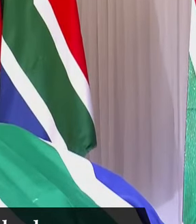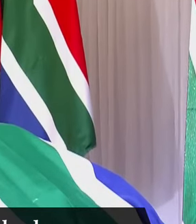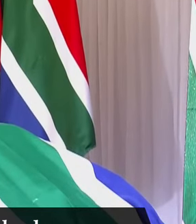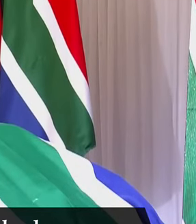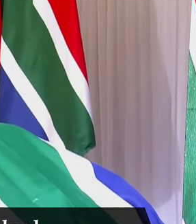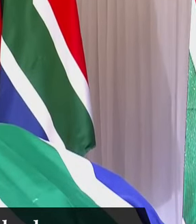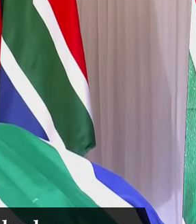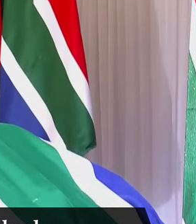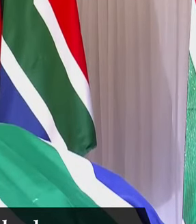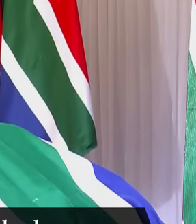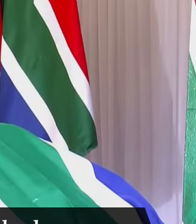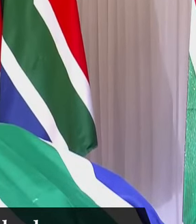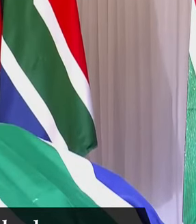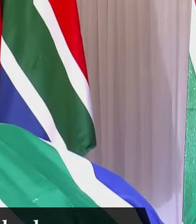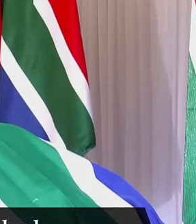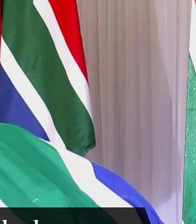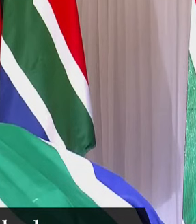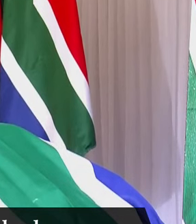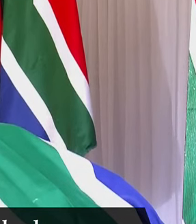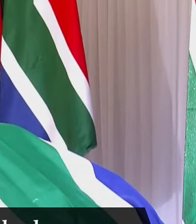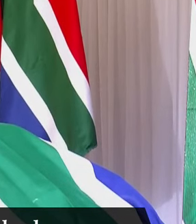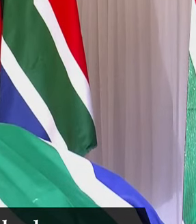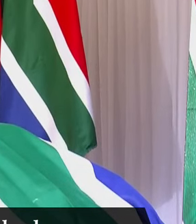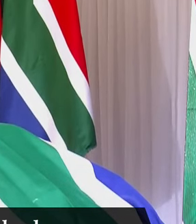I think I would have rather gone first to get it out of the way.